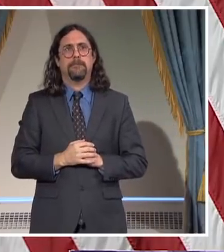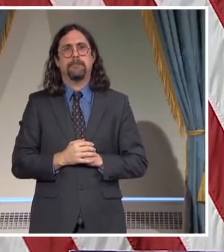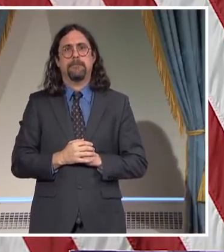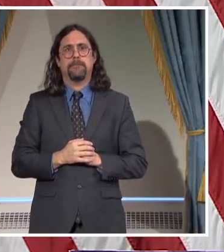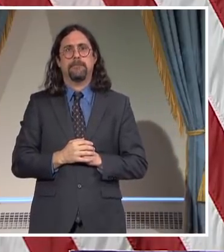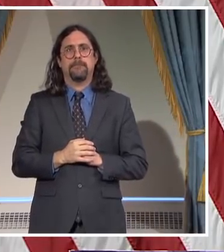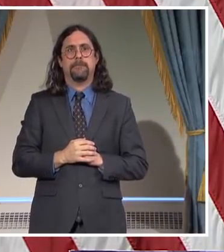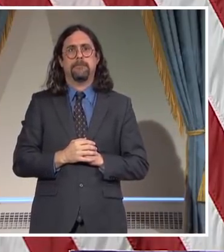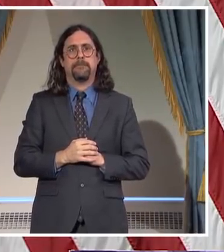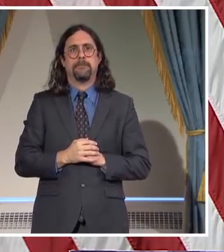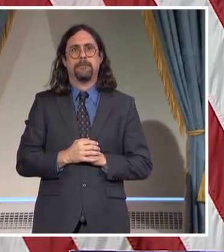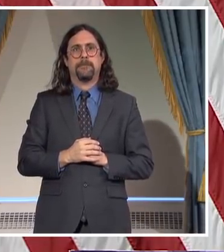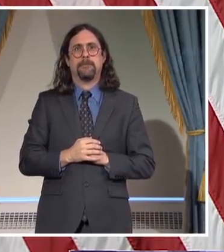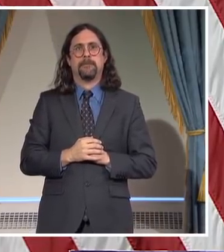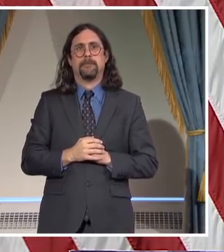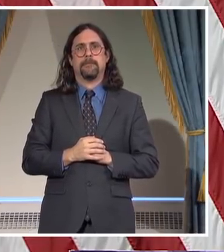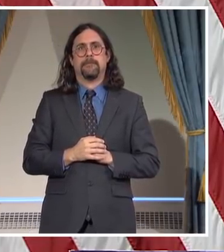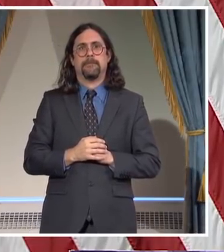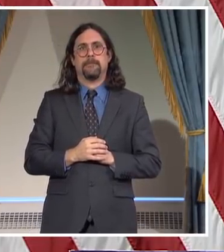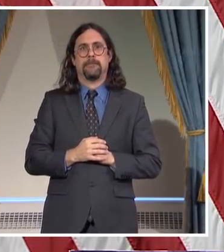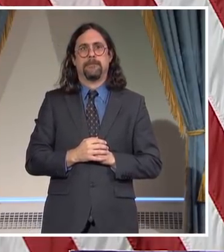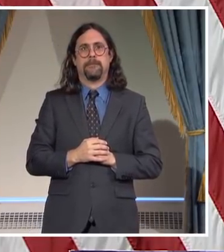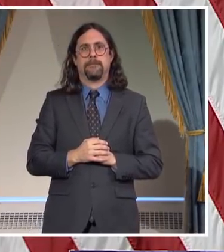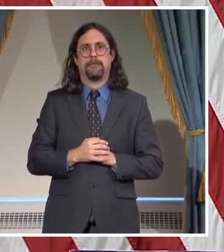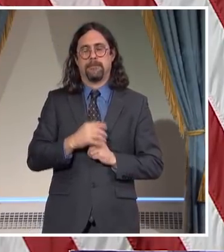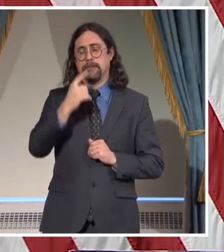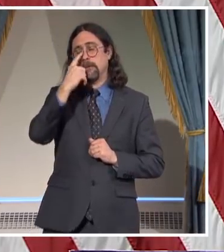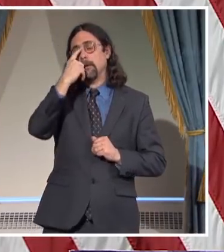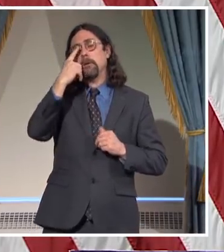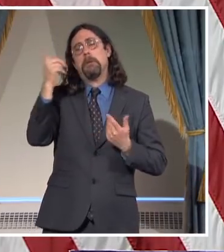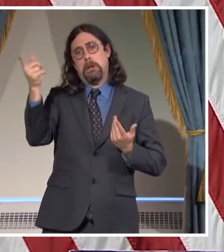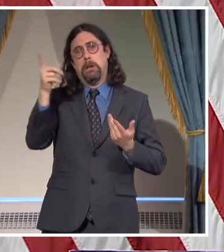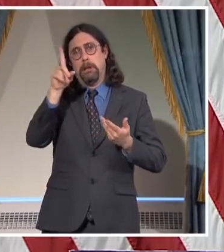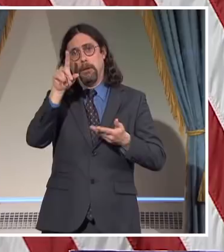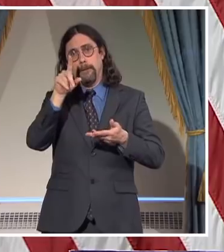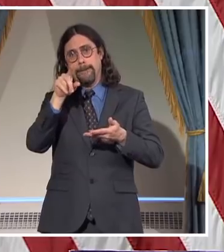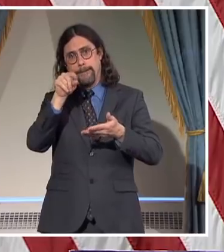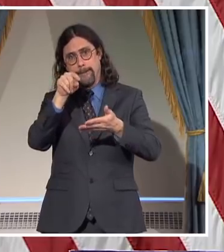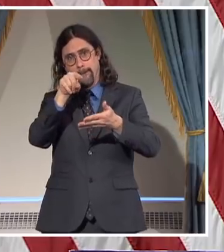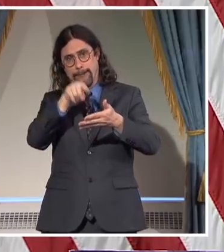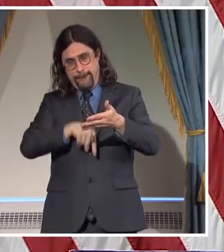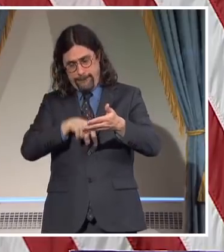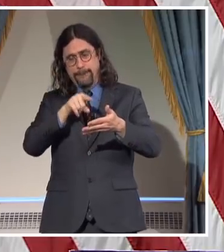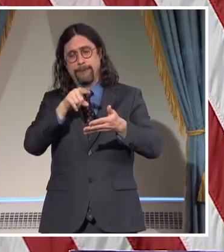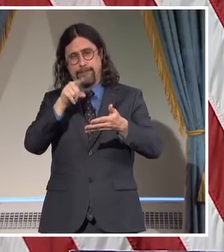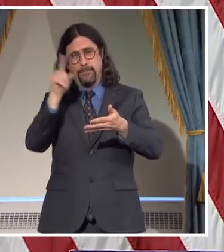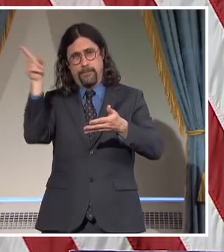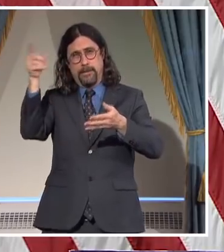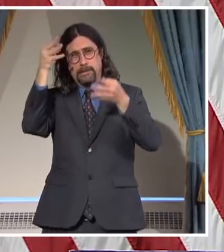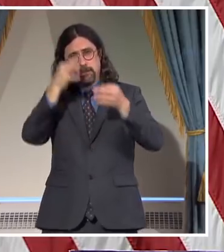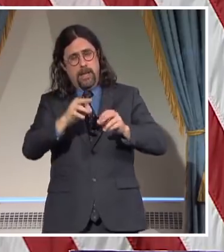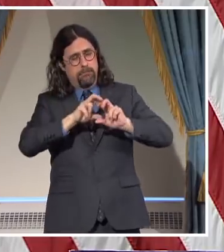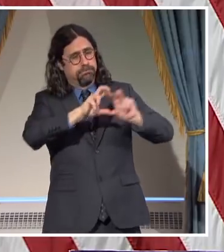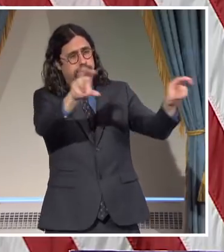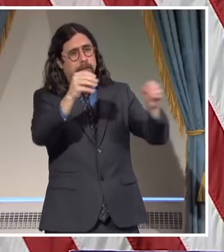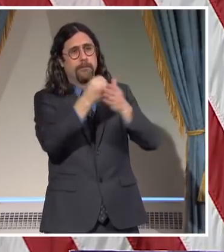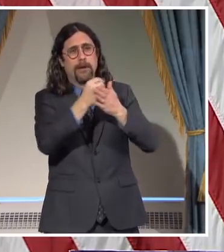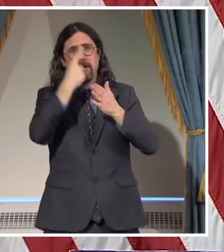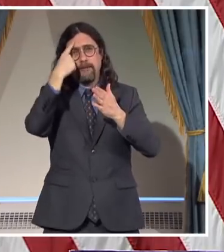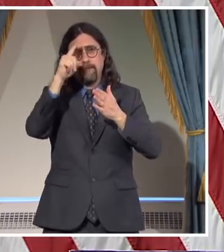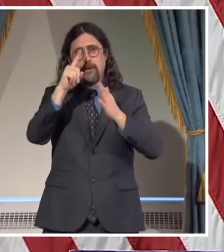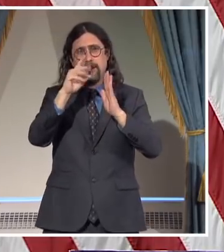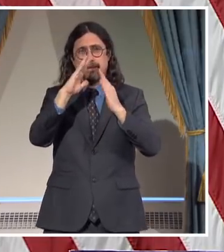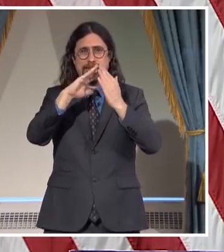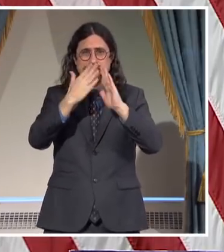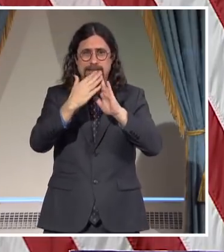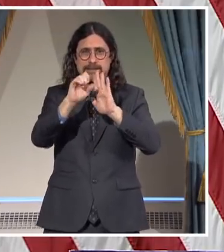pool that they provided for the entire country, but we are 1/3 of the cases in this country right now.